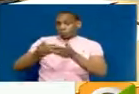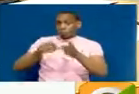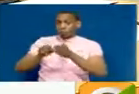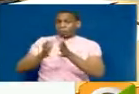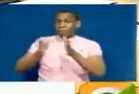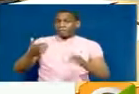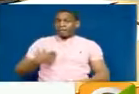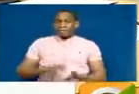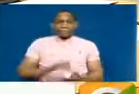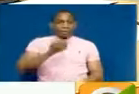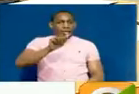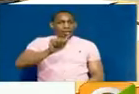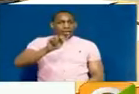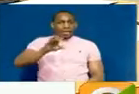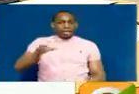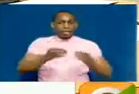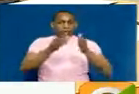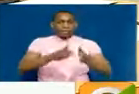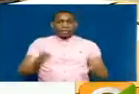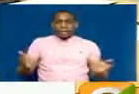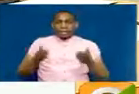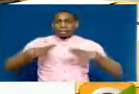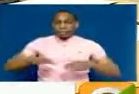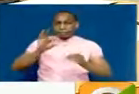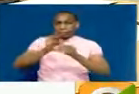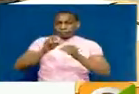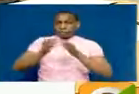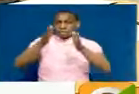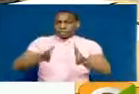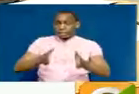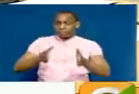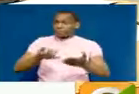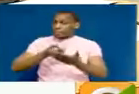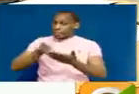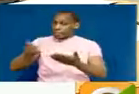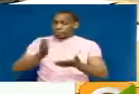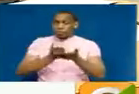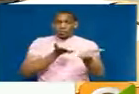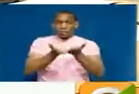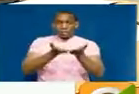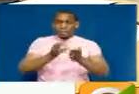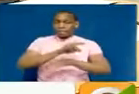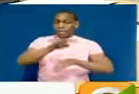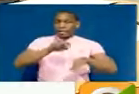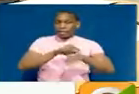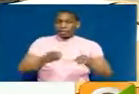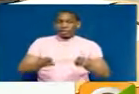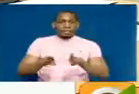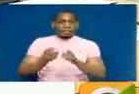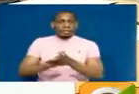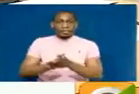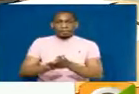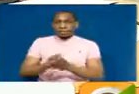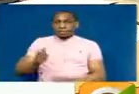becomes a catastrophe. The ANC party leader urged Kenyans to elect leaders of integrity that will serve the nation and